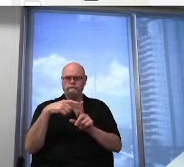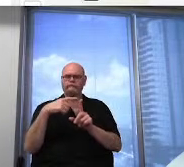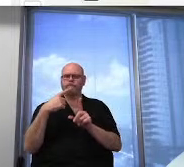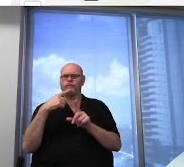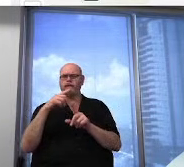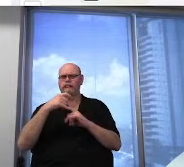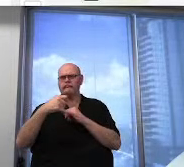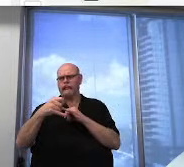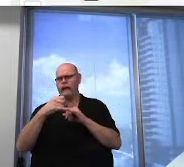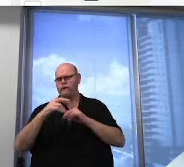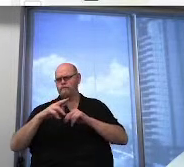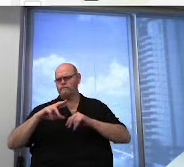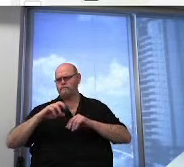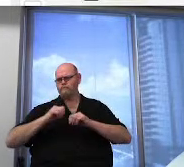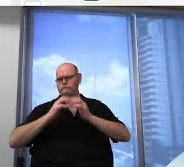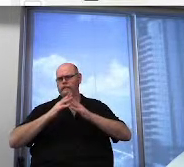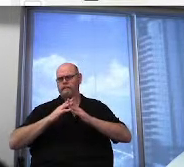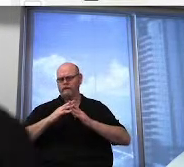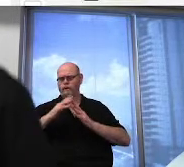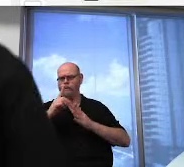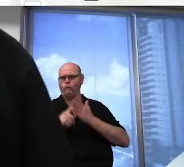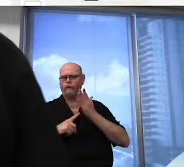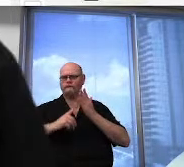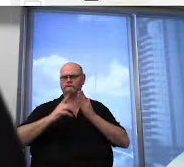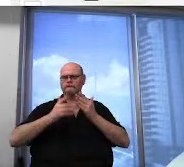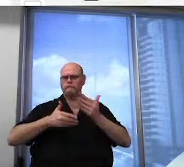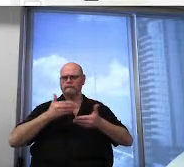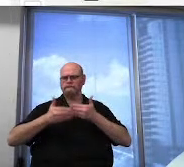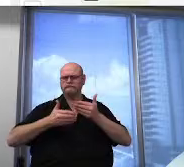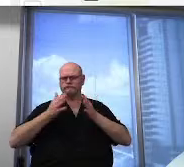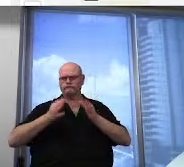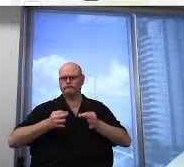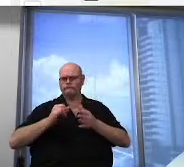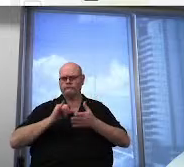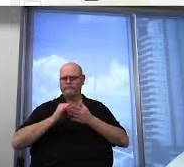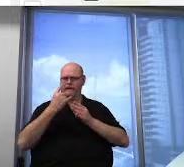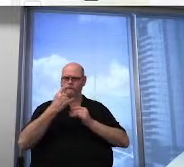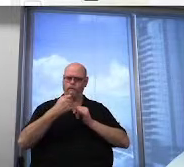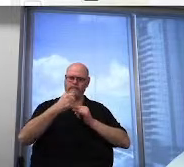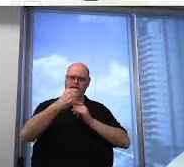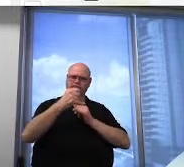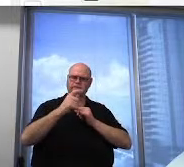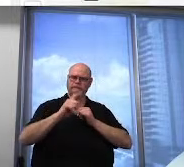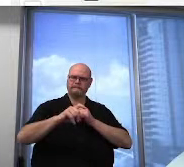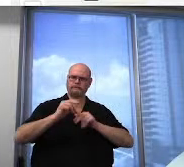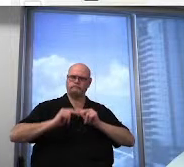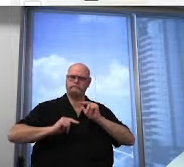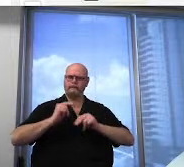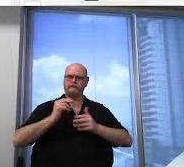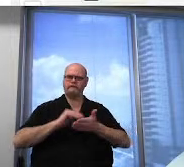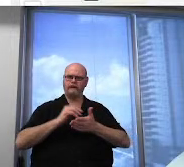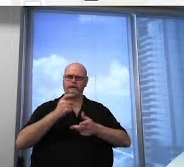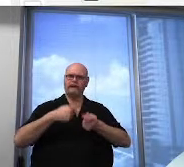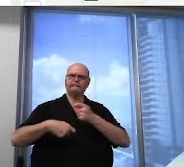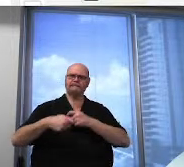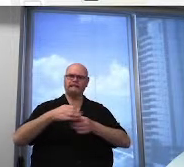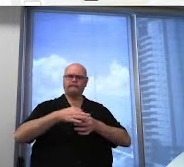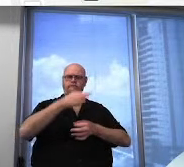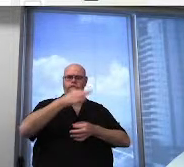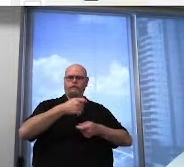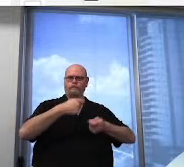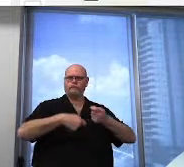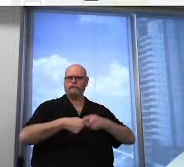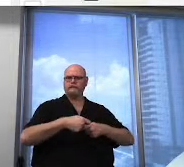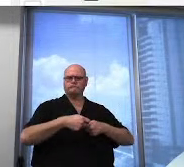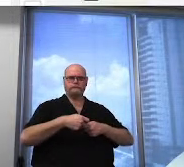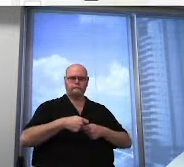line rebuild, what's LUMA's process for determining whether a particular line segment needs rebuilding as opposed to, targeted